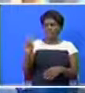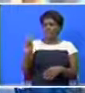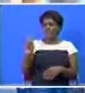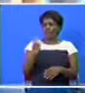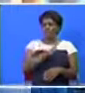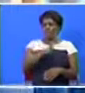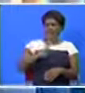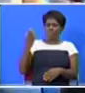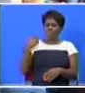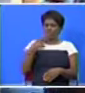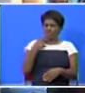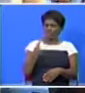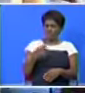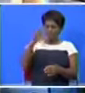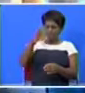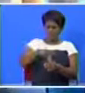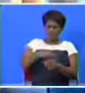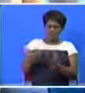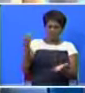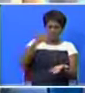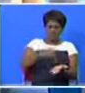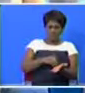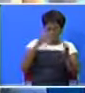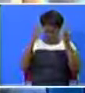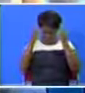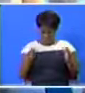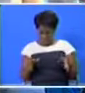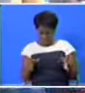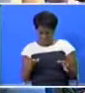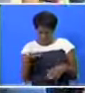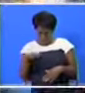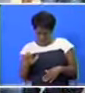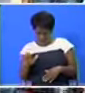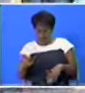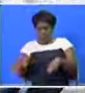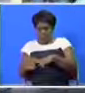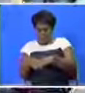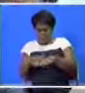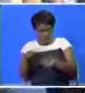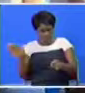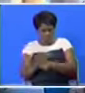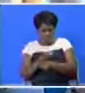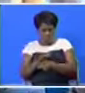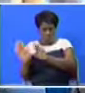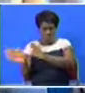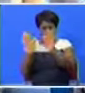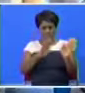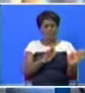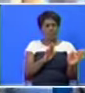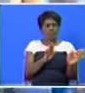na saa nyingine anasema rudieni uchaguzi, yenyewe kameka ruling kusema Wavinya is a proper member of Wiper Democratic